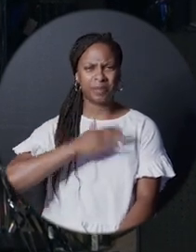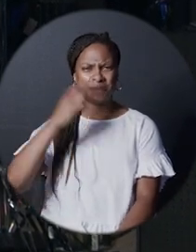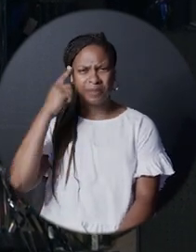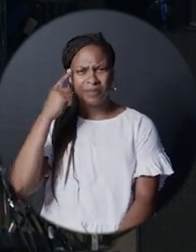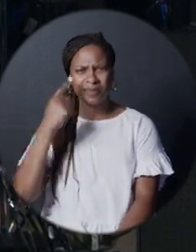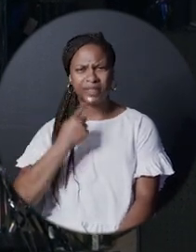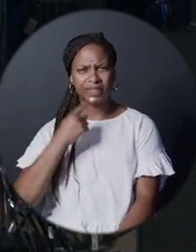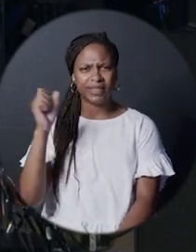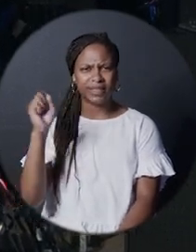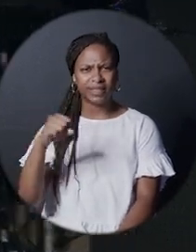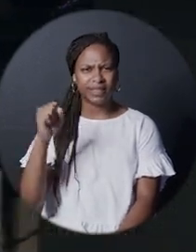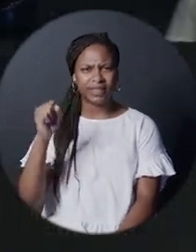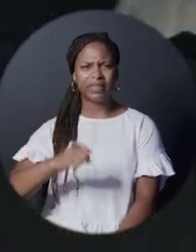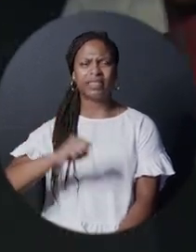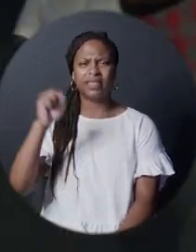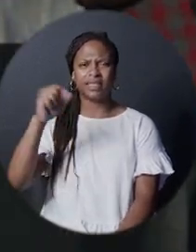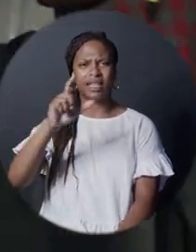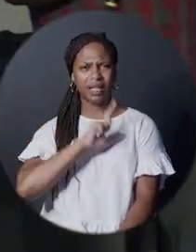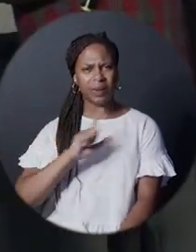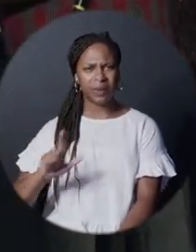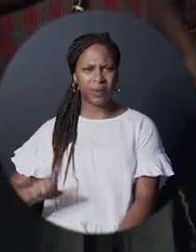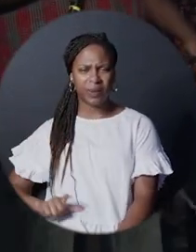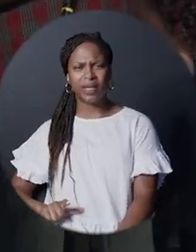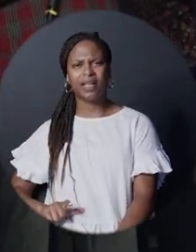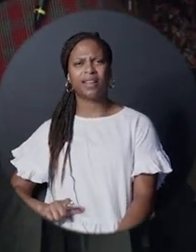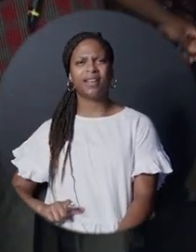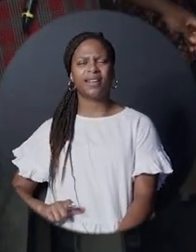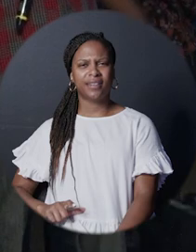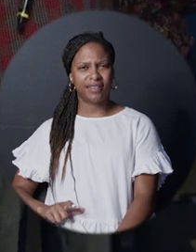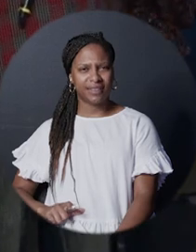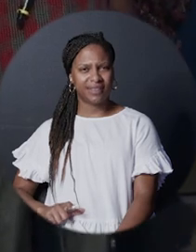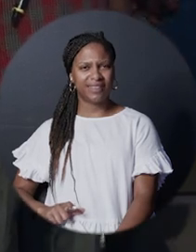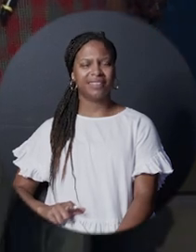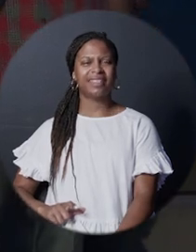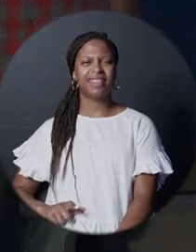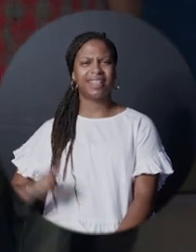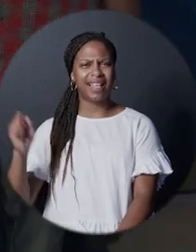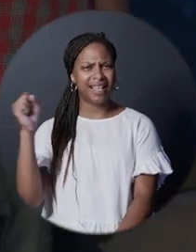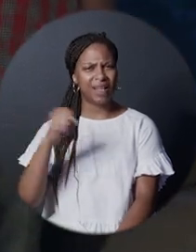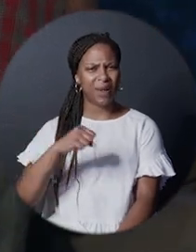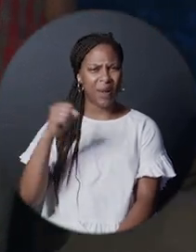My soul says yes. Yes, Lord.